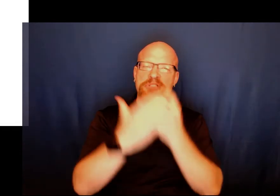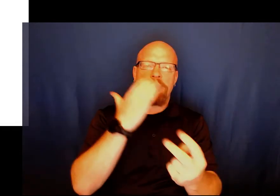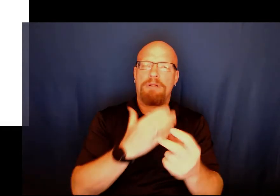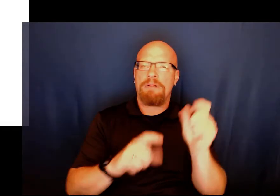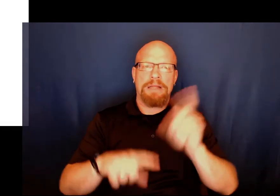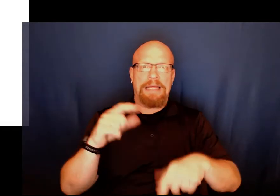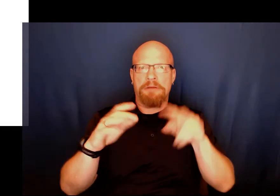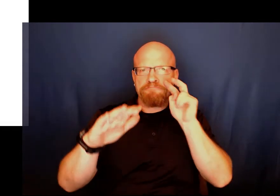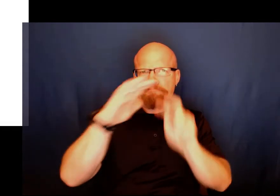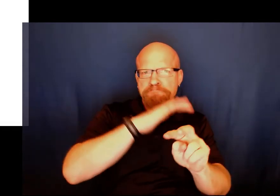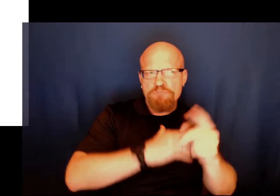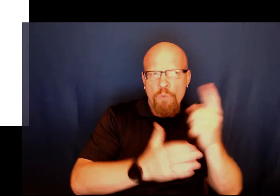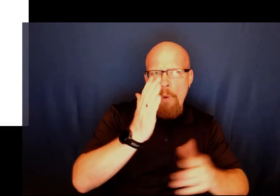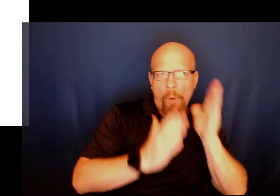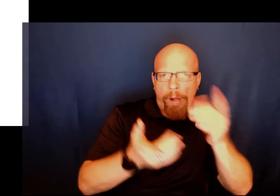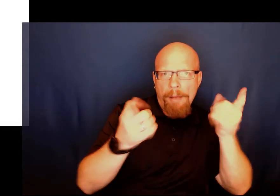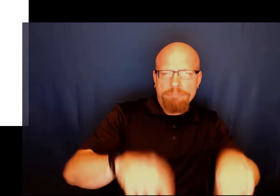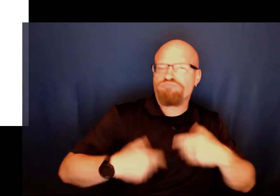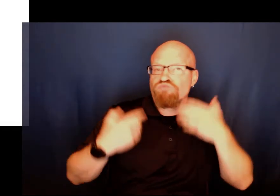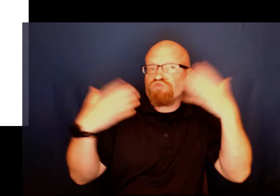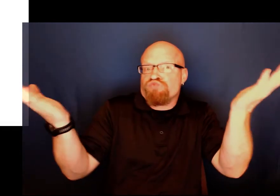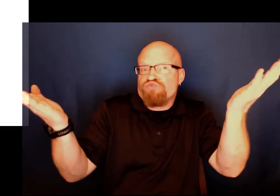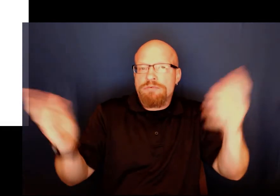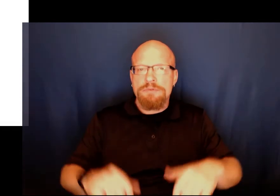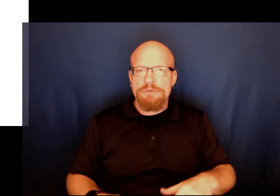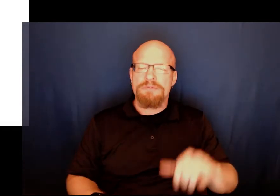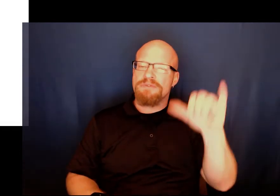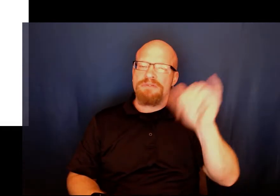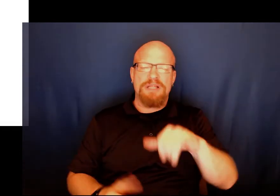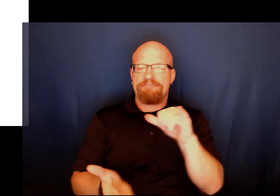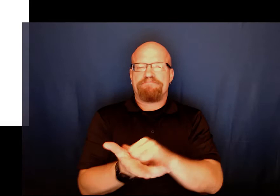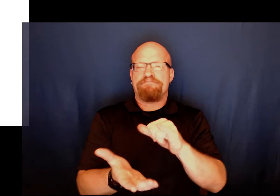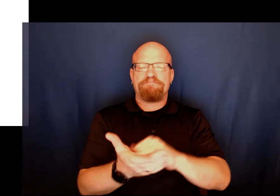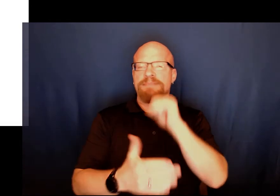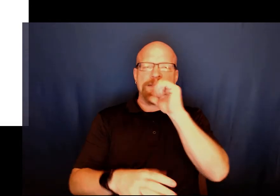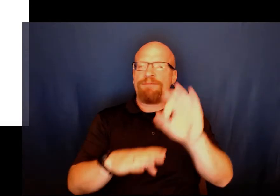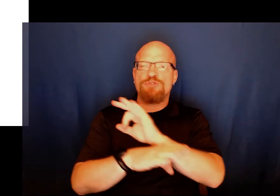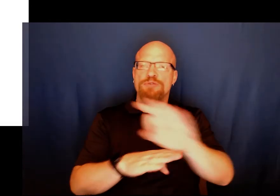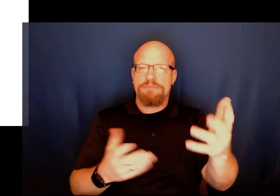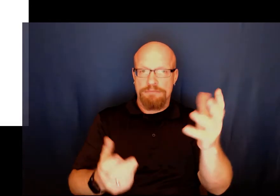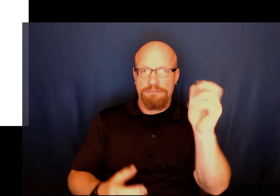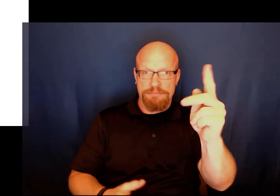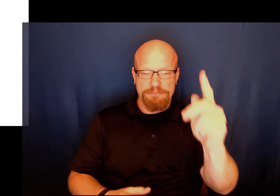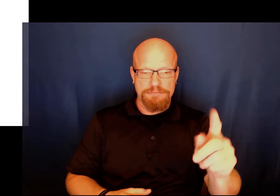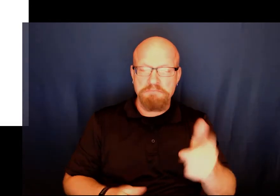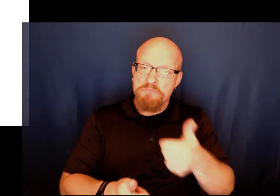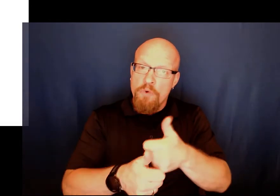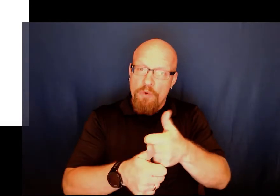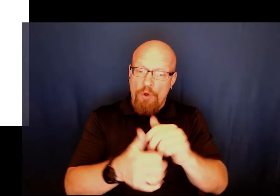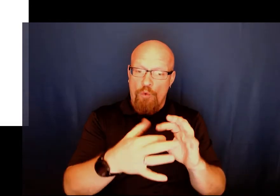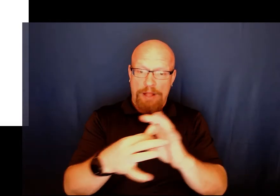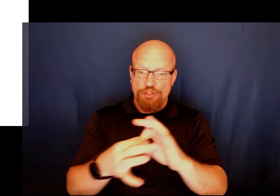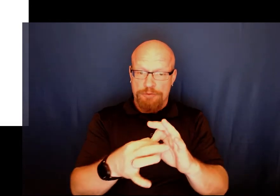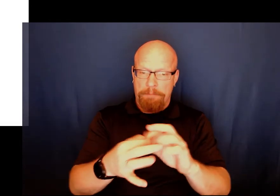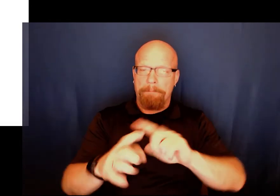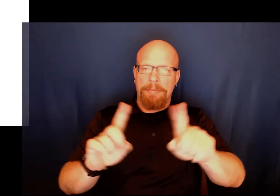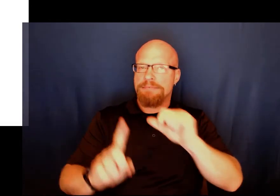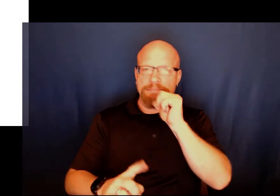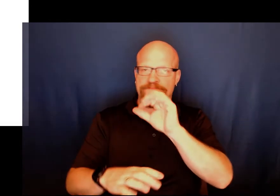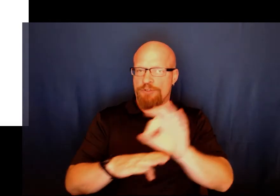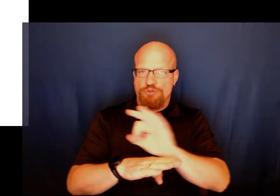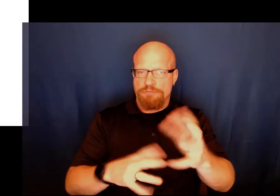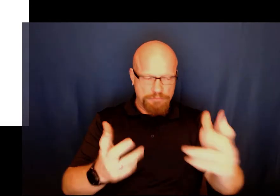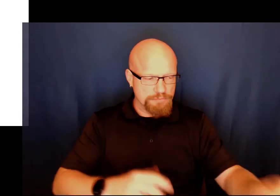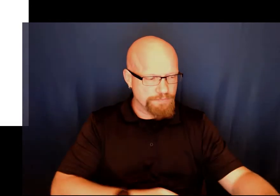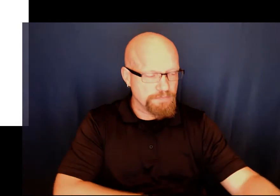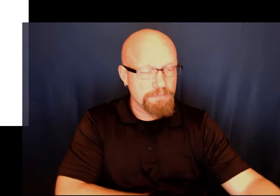y equals 2 or y equals -2. It can't be predictable. We don't know what's going to happen. So it's not a function. It's a